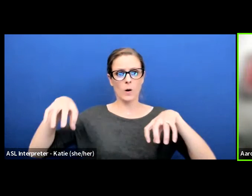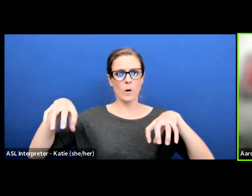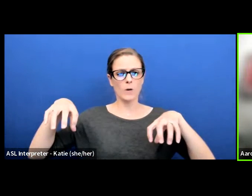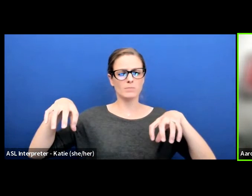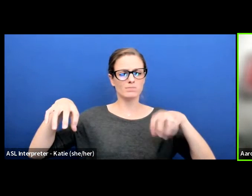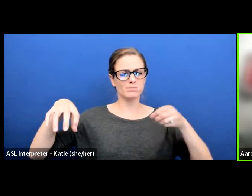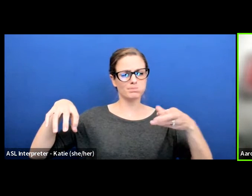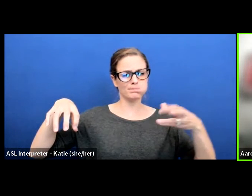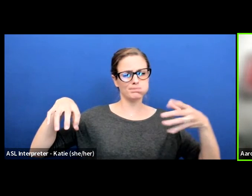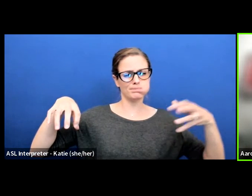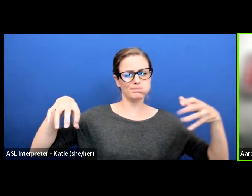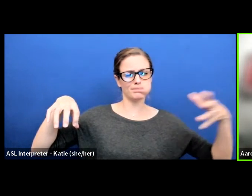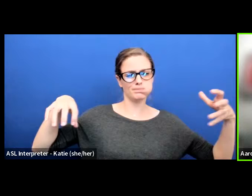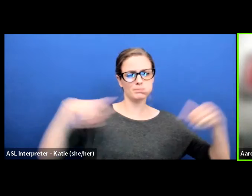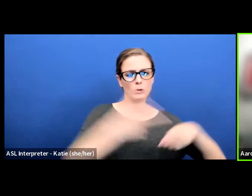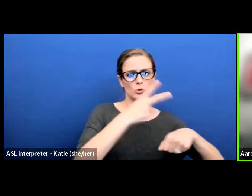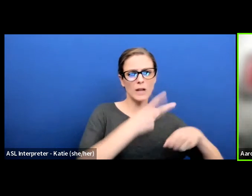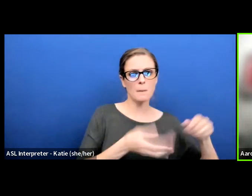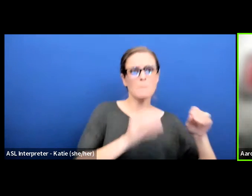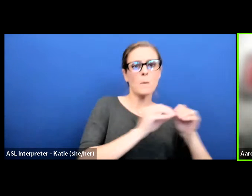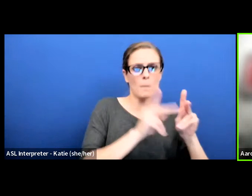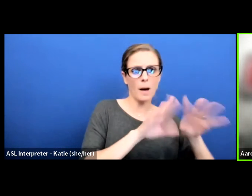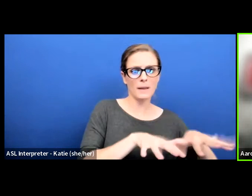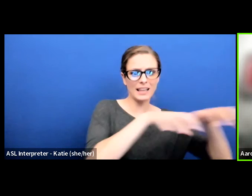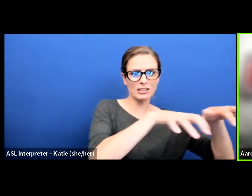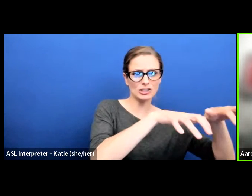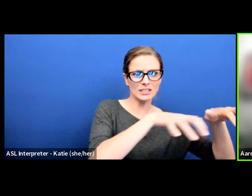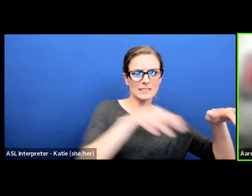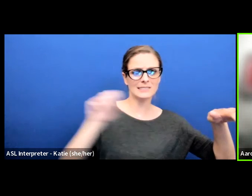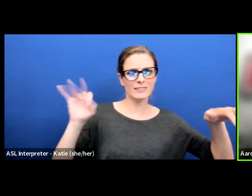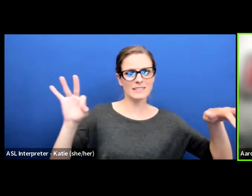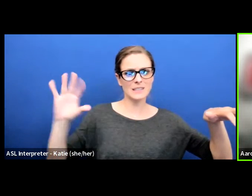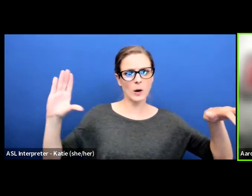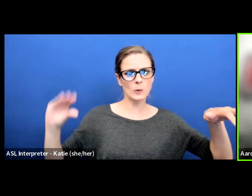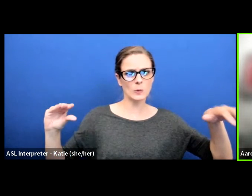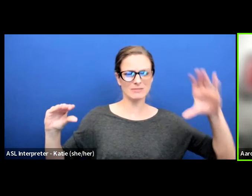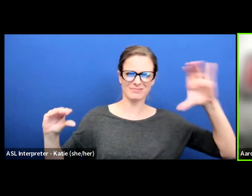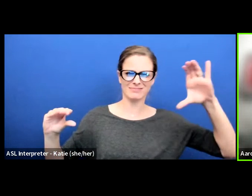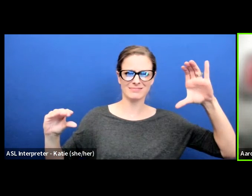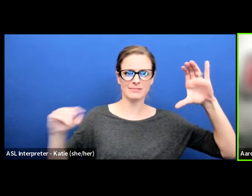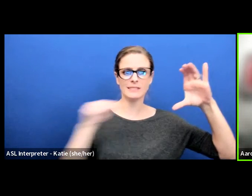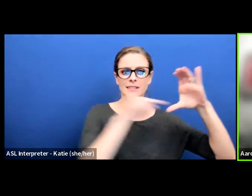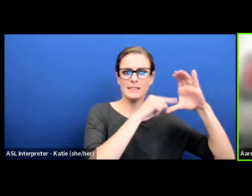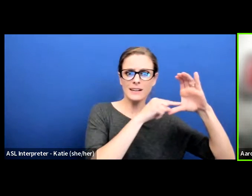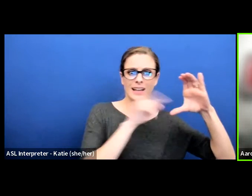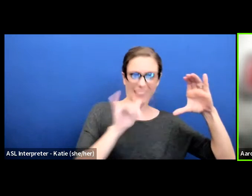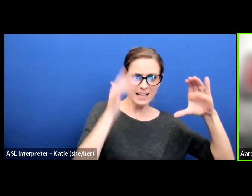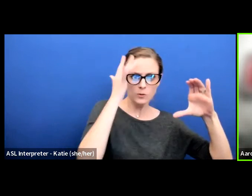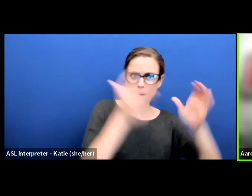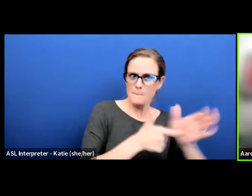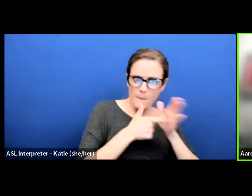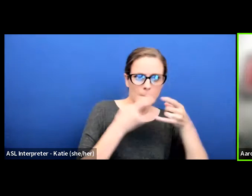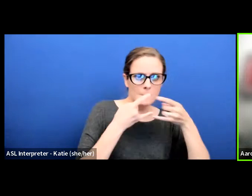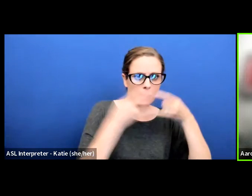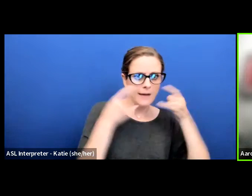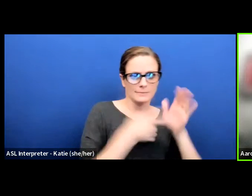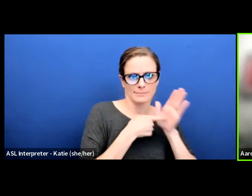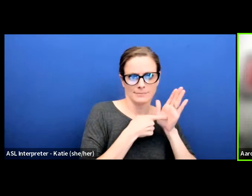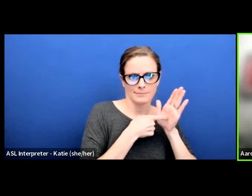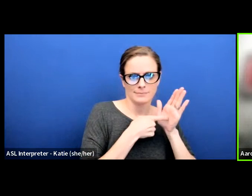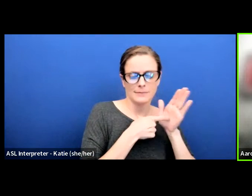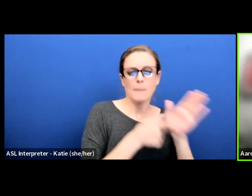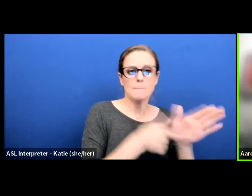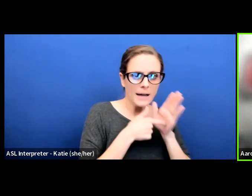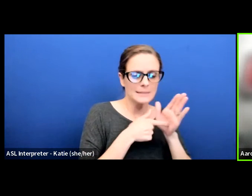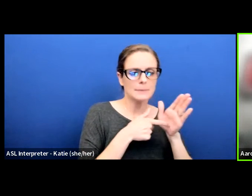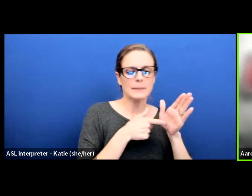dense county. And with that in mind, this is the reason that we have to have a mask and we have to be agile. There's going to